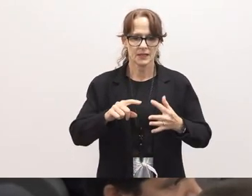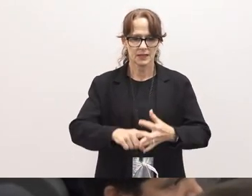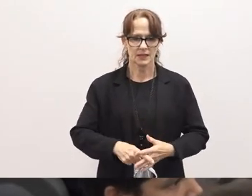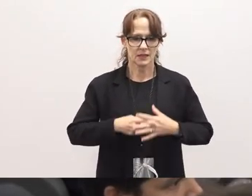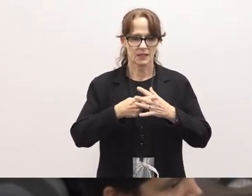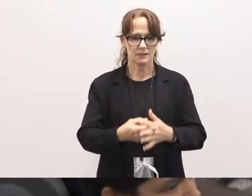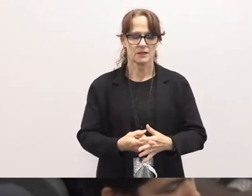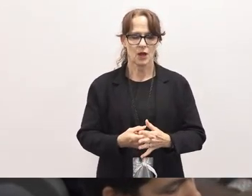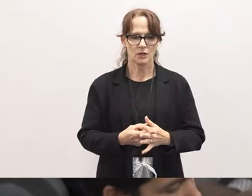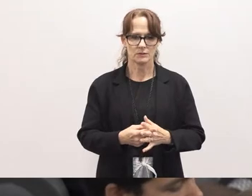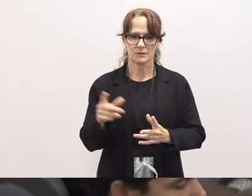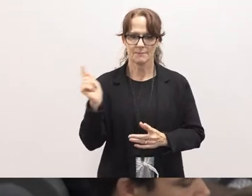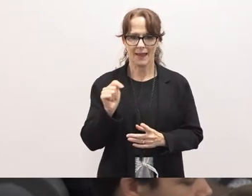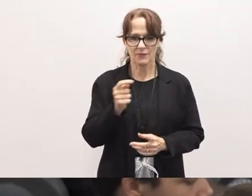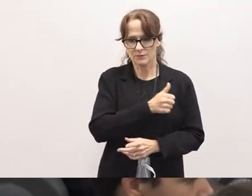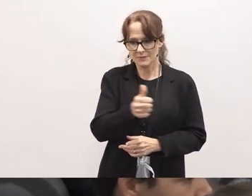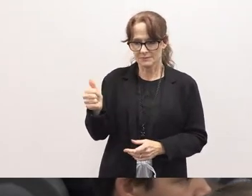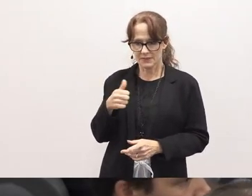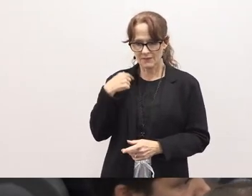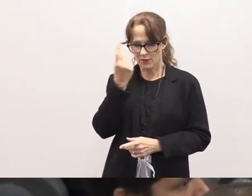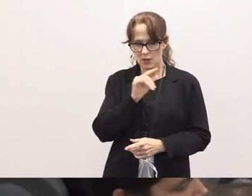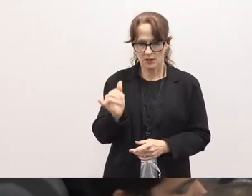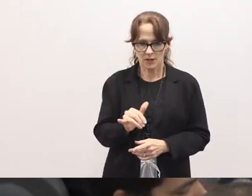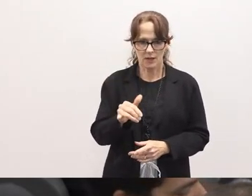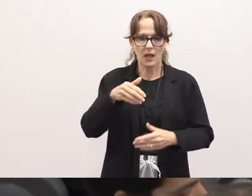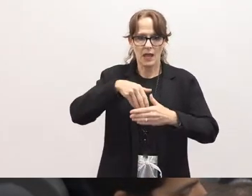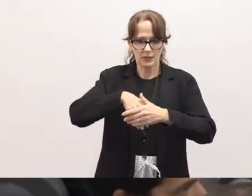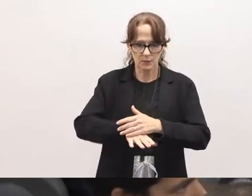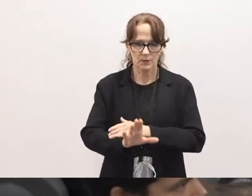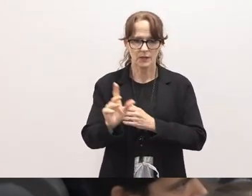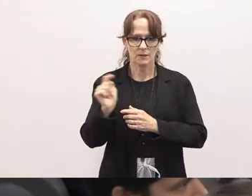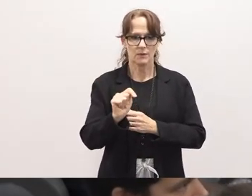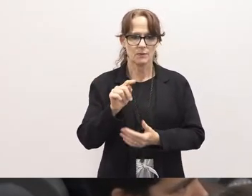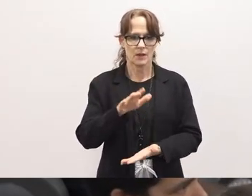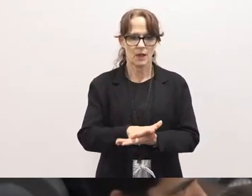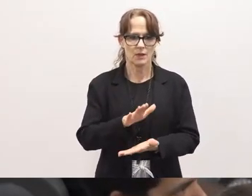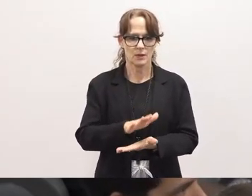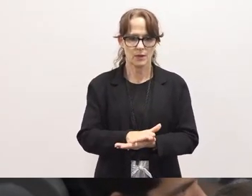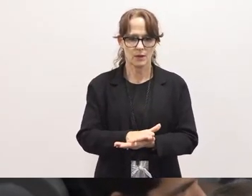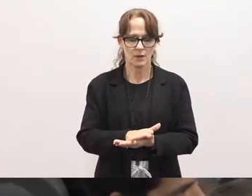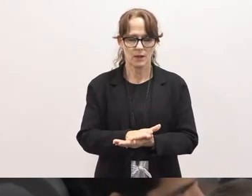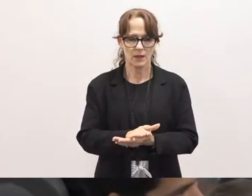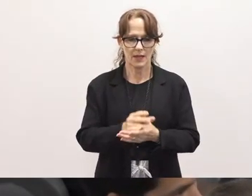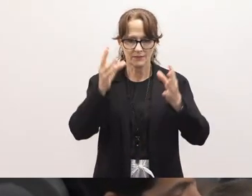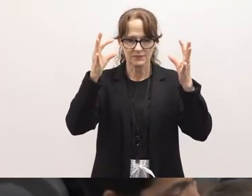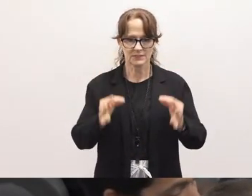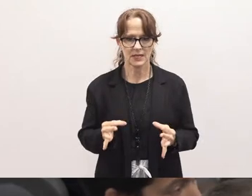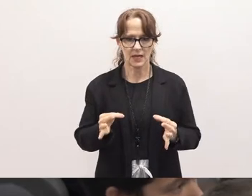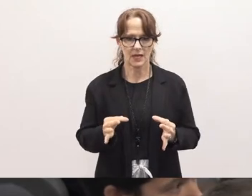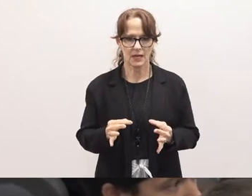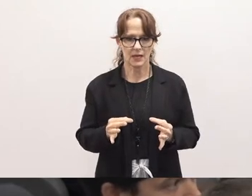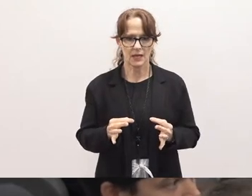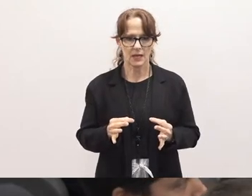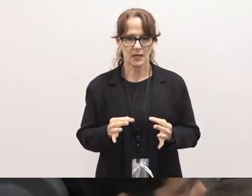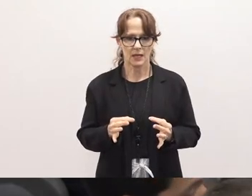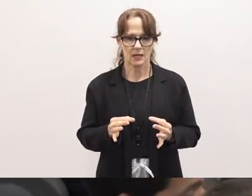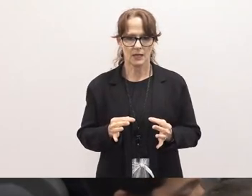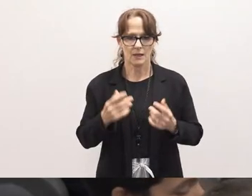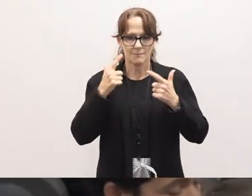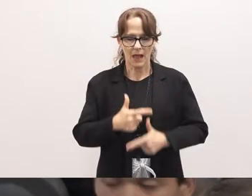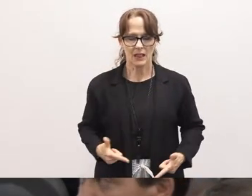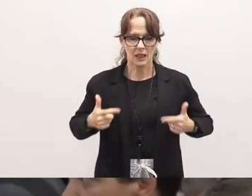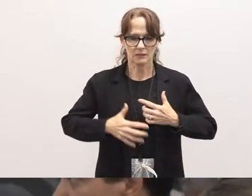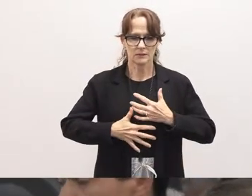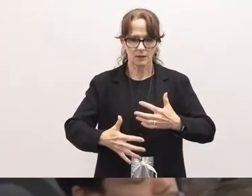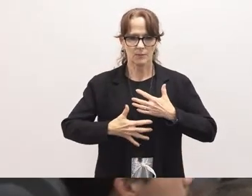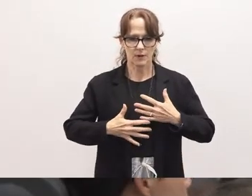conditions of the bathrooms themselves. The moment I enter a restroom at school, I have to prioritize a bathroom stop over my lungs.